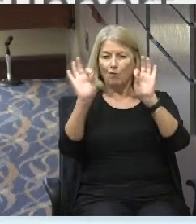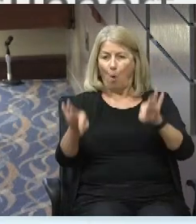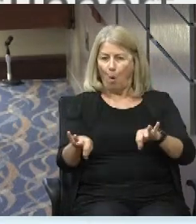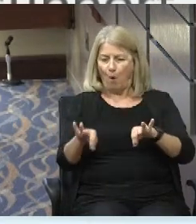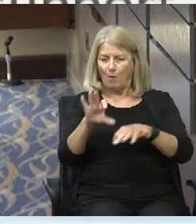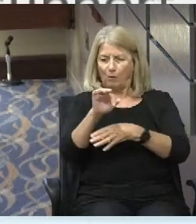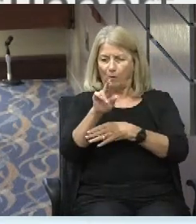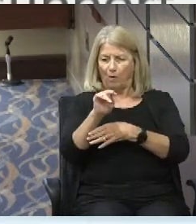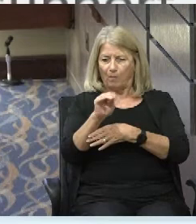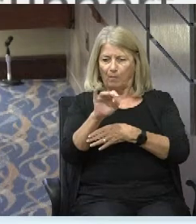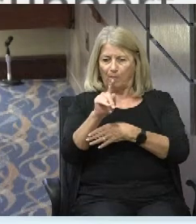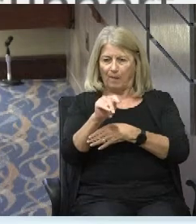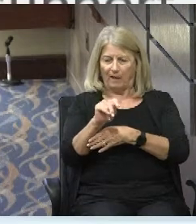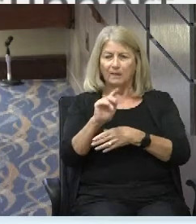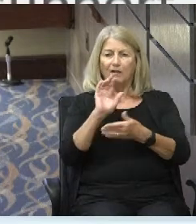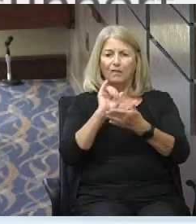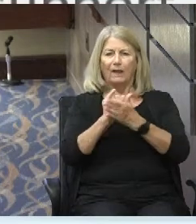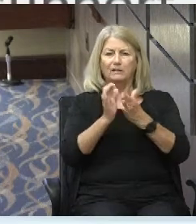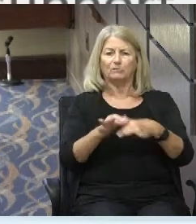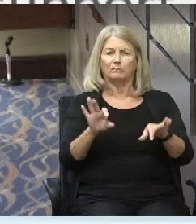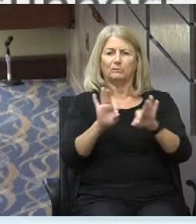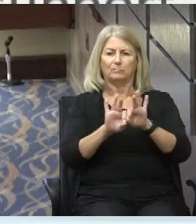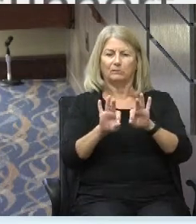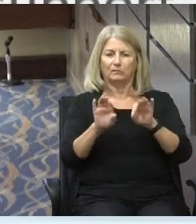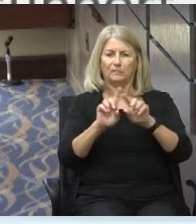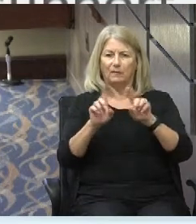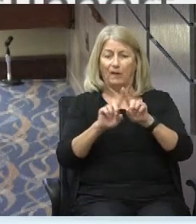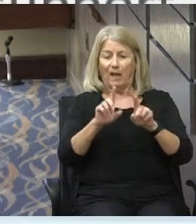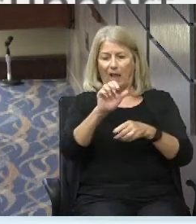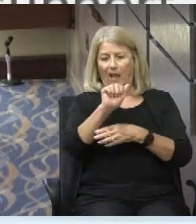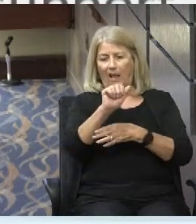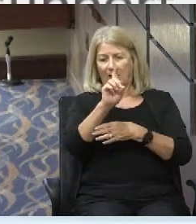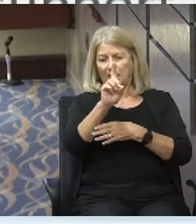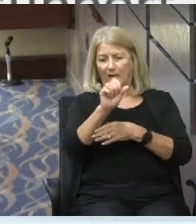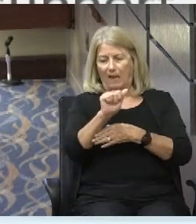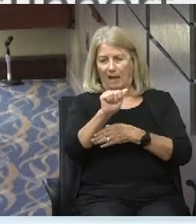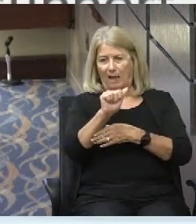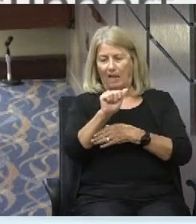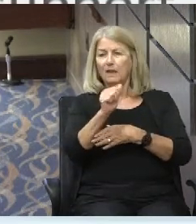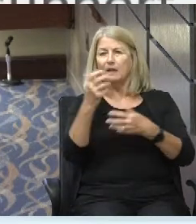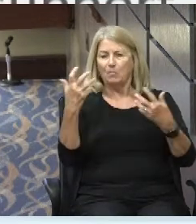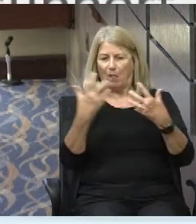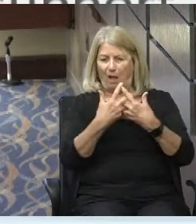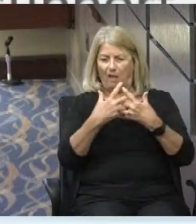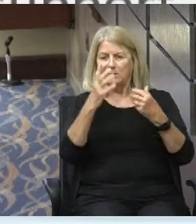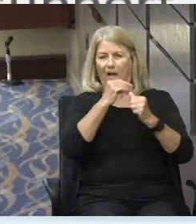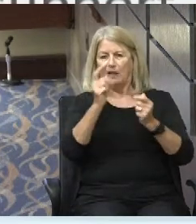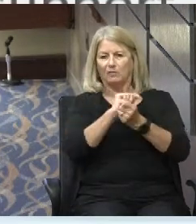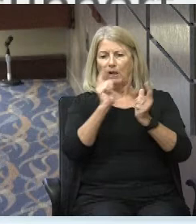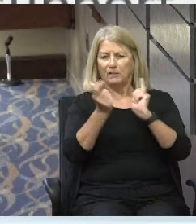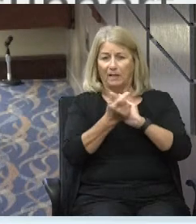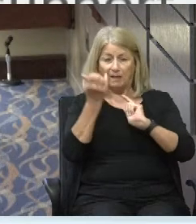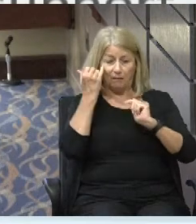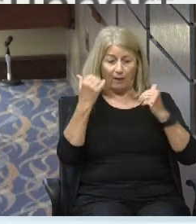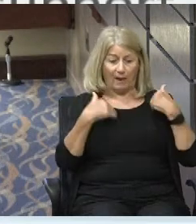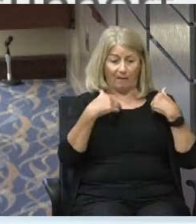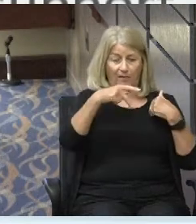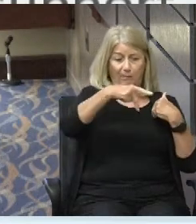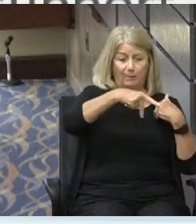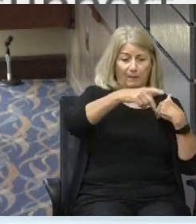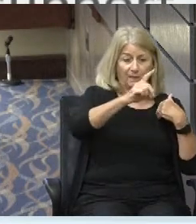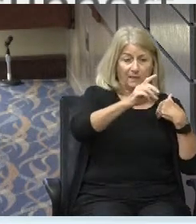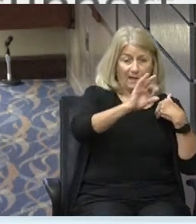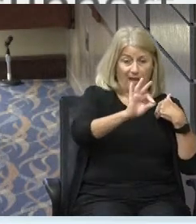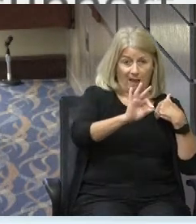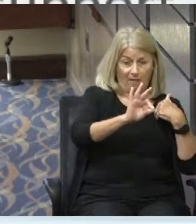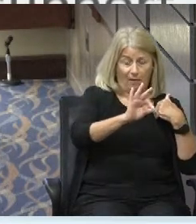is important for a couple of different reasons, both from an ADA compliance, but then also from a translation standpoint. If we've got something in a PDF format on our